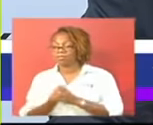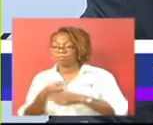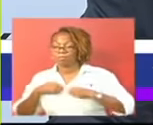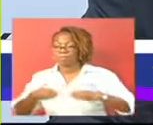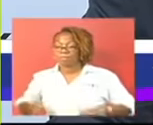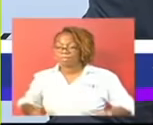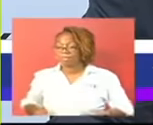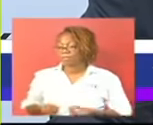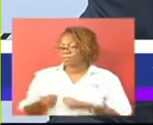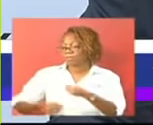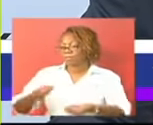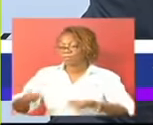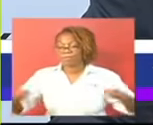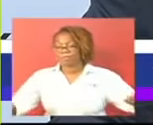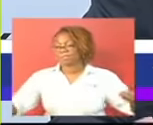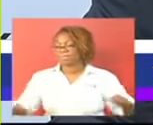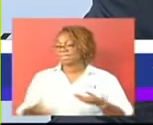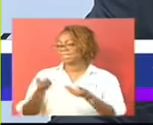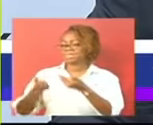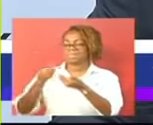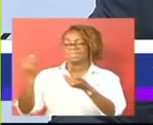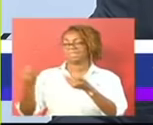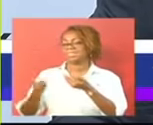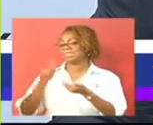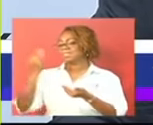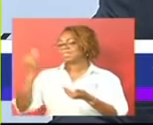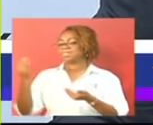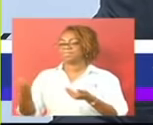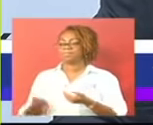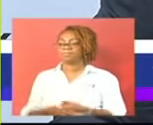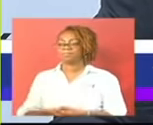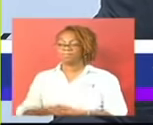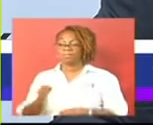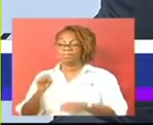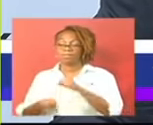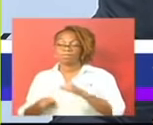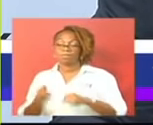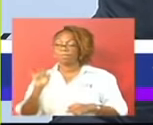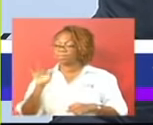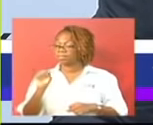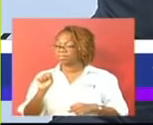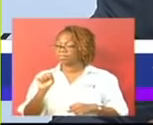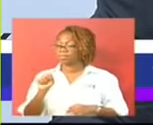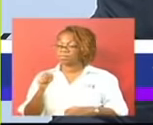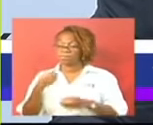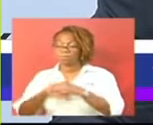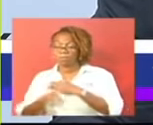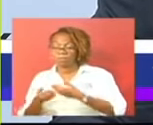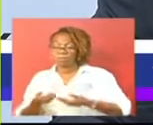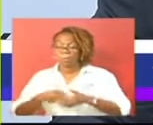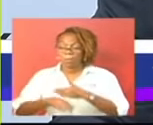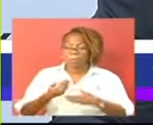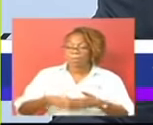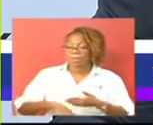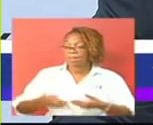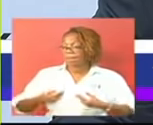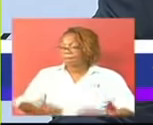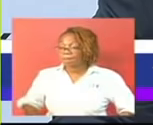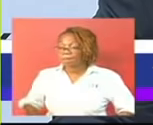being transmitted to another individual. So those higher levels of viral replication in cells are one of the main factors that